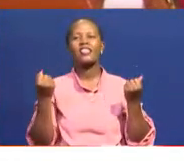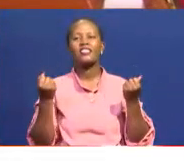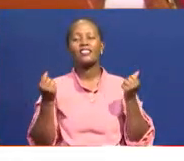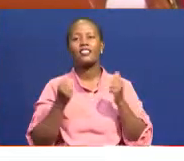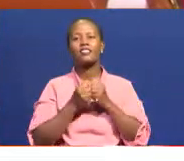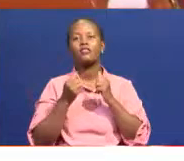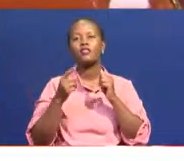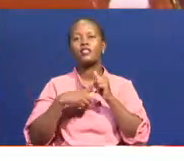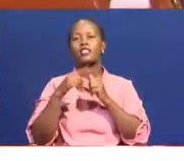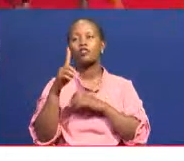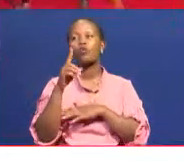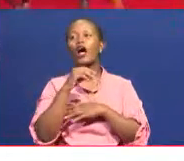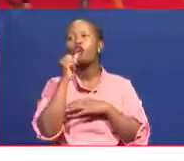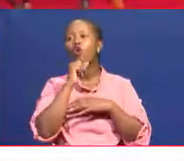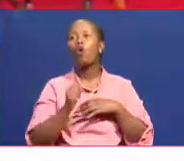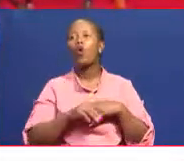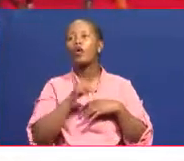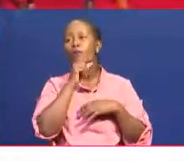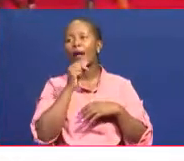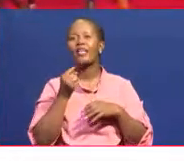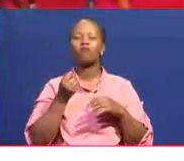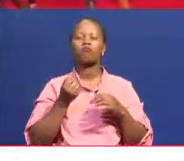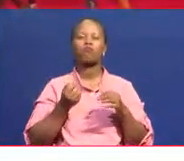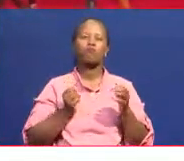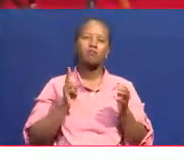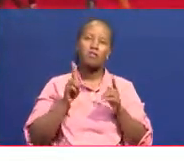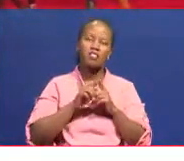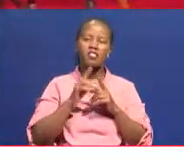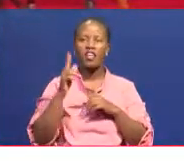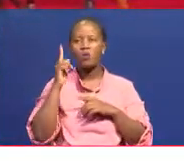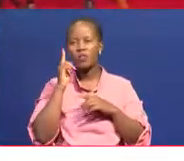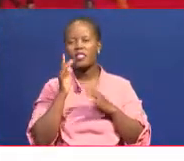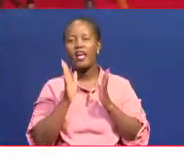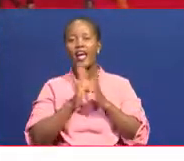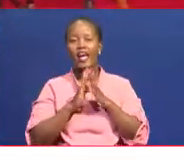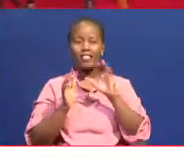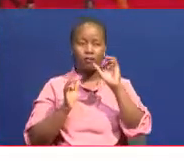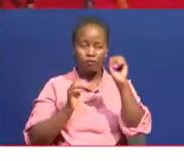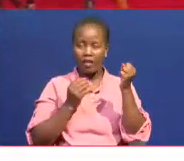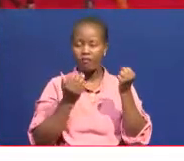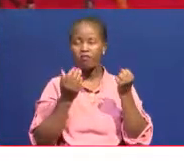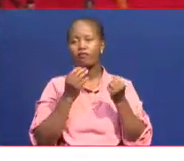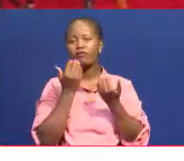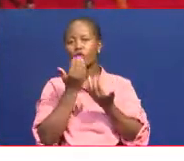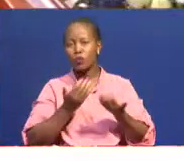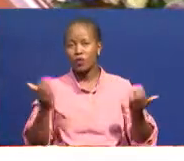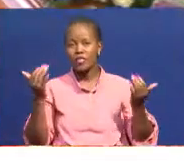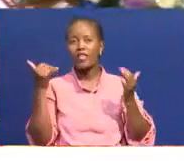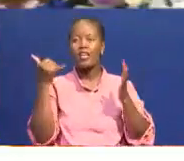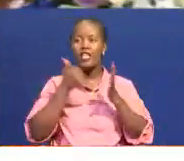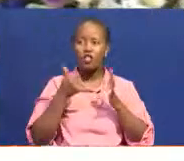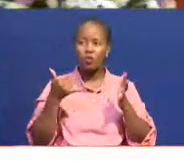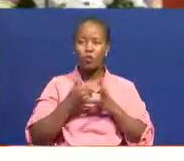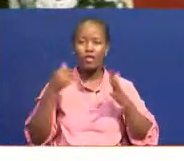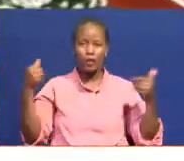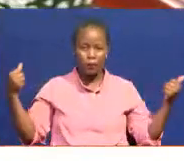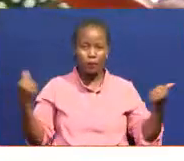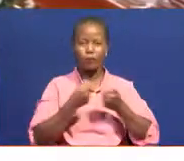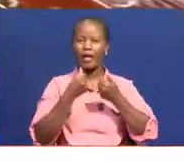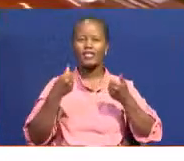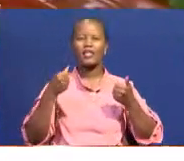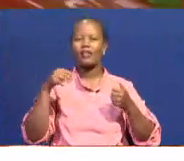of a 61-year-old man, his sister-in-law and their 5 grandchildren involved a collision between a 14-seater